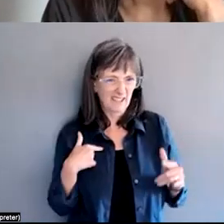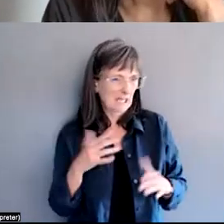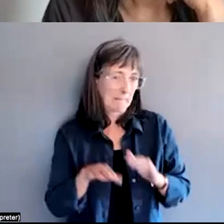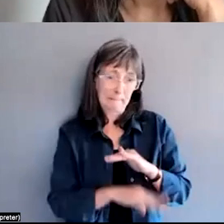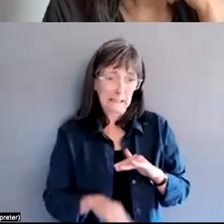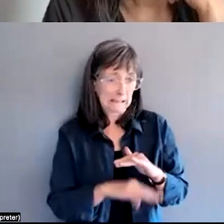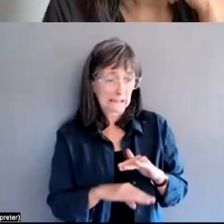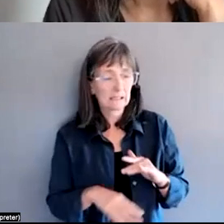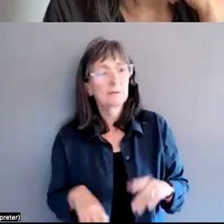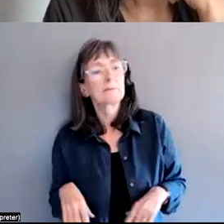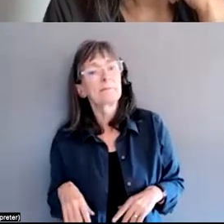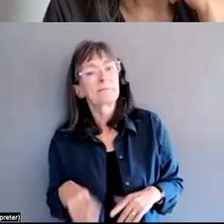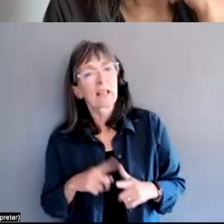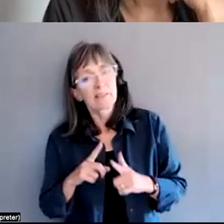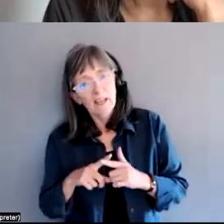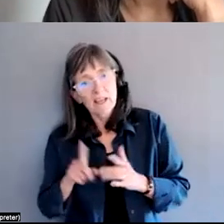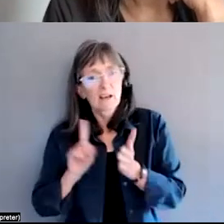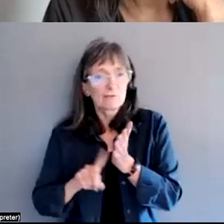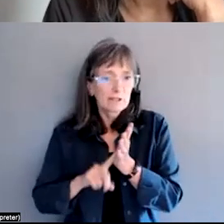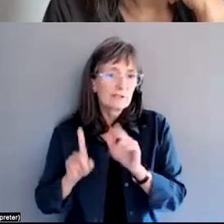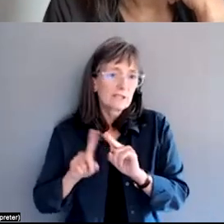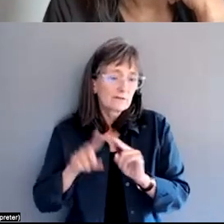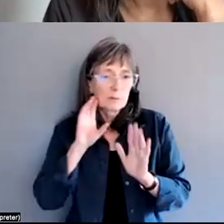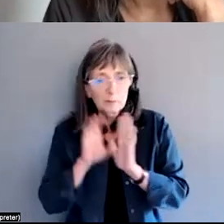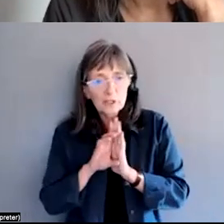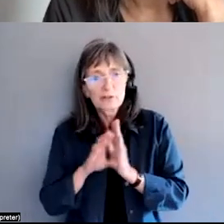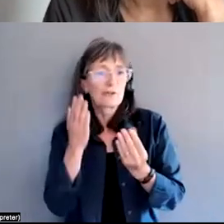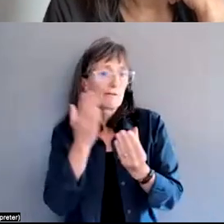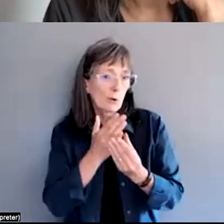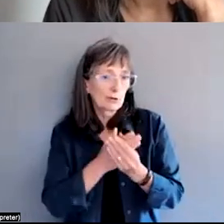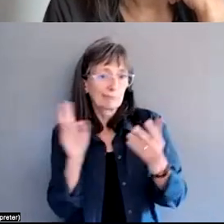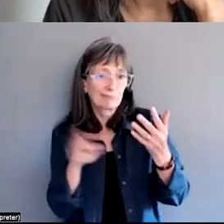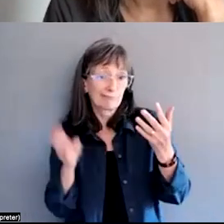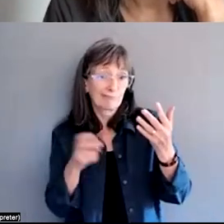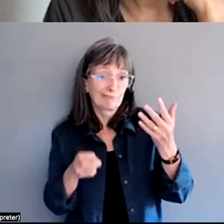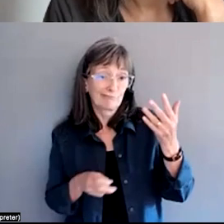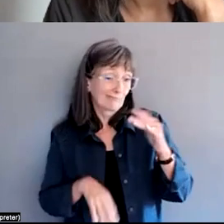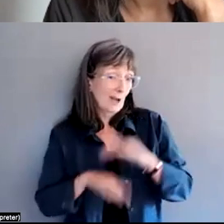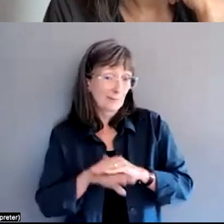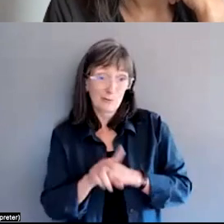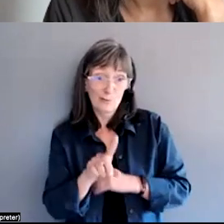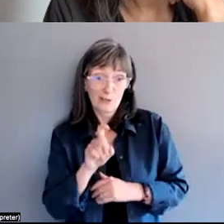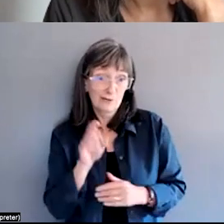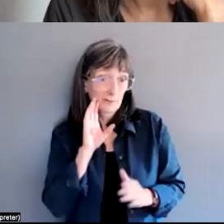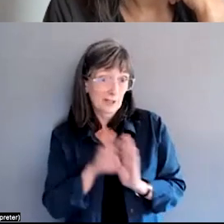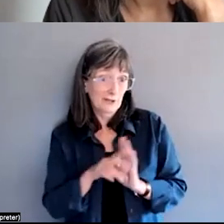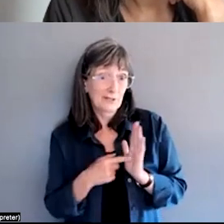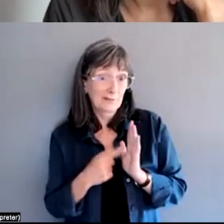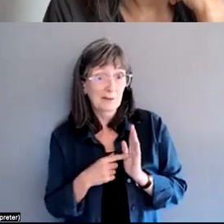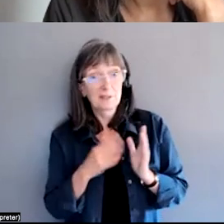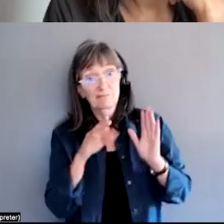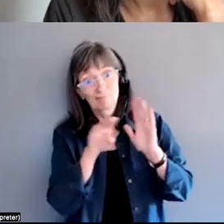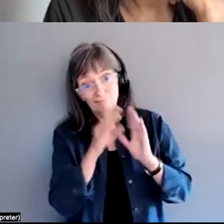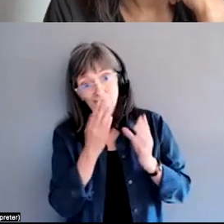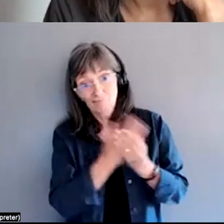start putting together researching images, put them into folders. Sometimes there's like 100 images in there. It's kind of weird. Well, different folders depending upon the